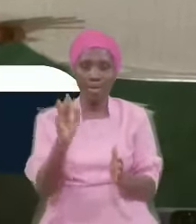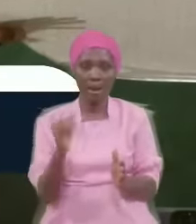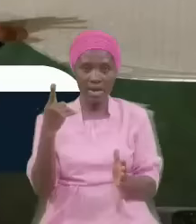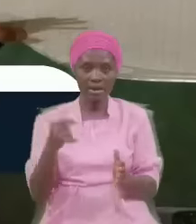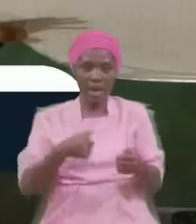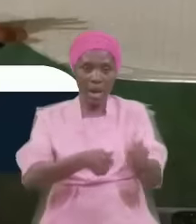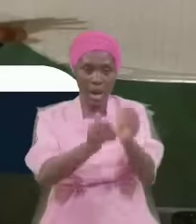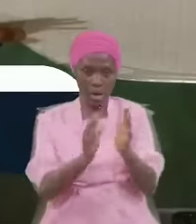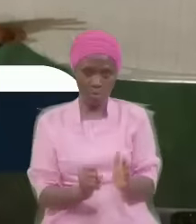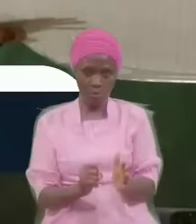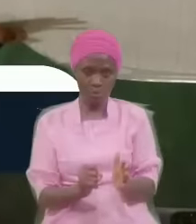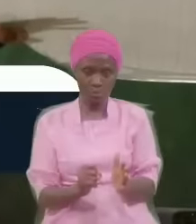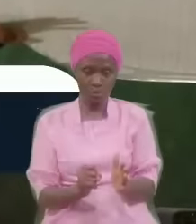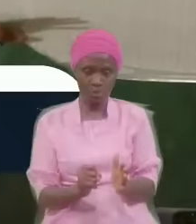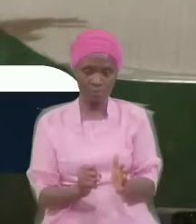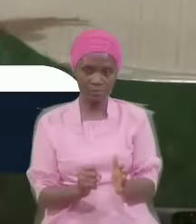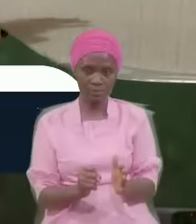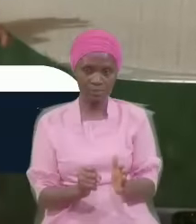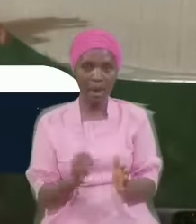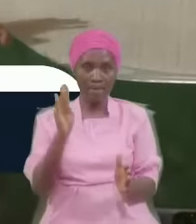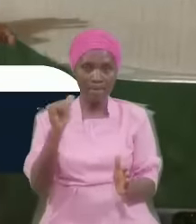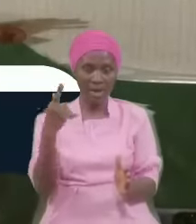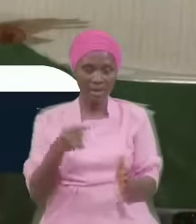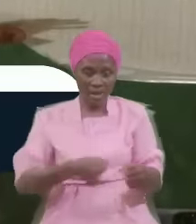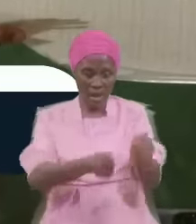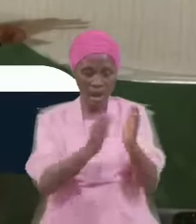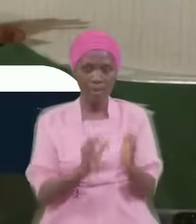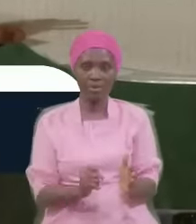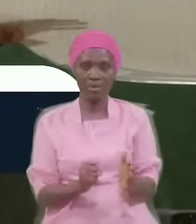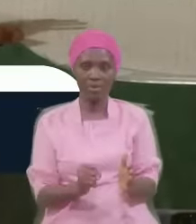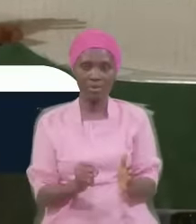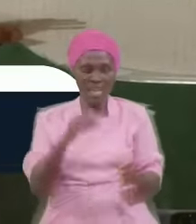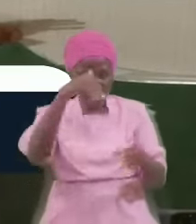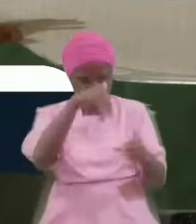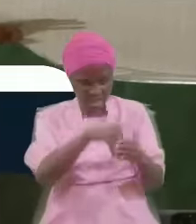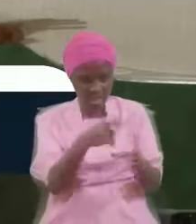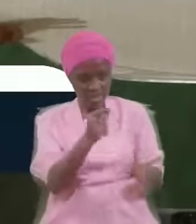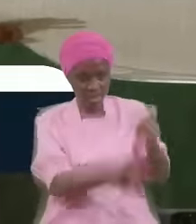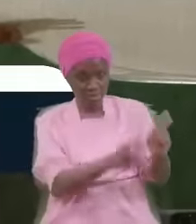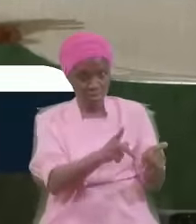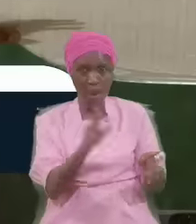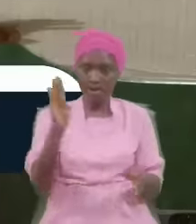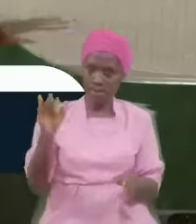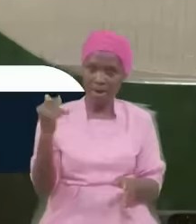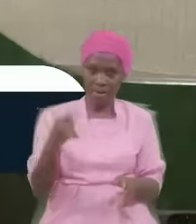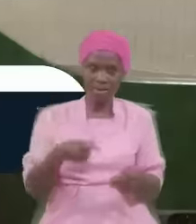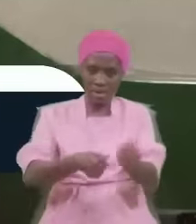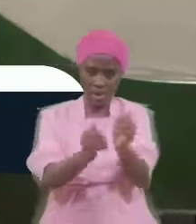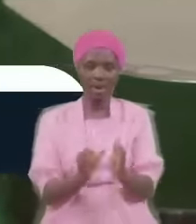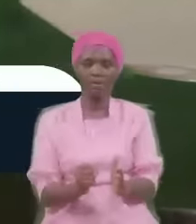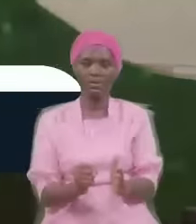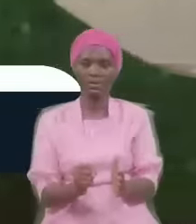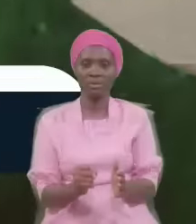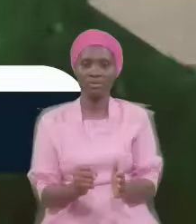For the people, by the apostles. In the people, by the apostles.